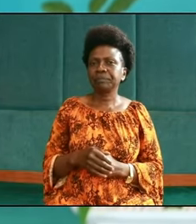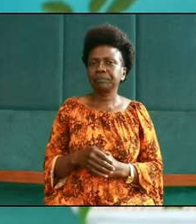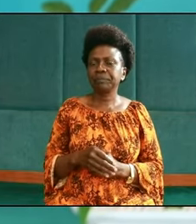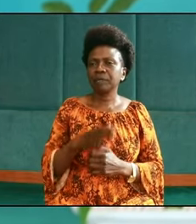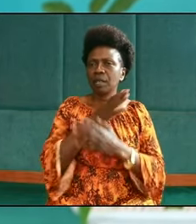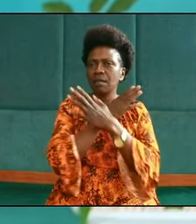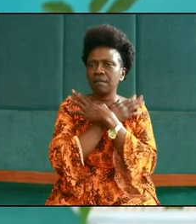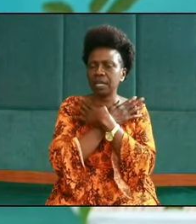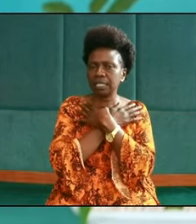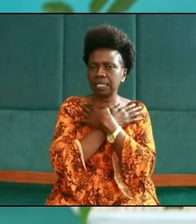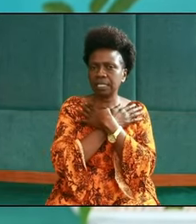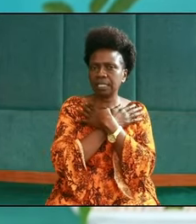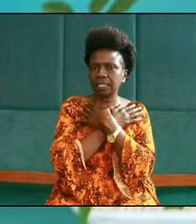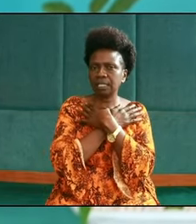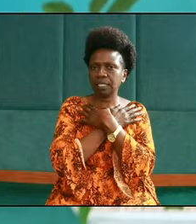My friend,